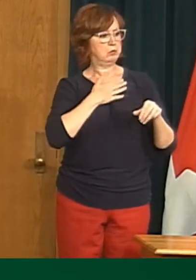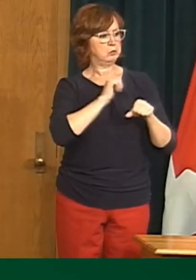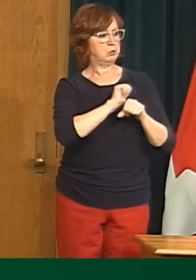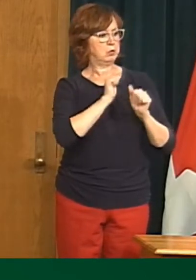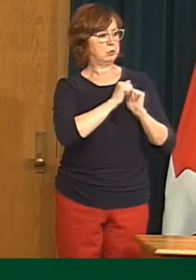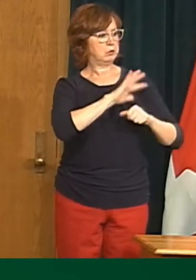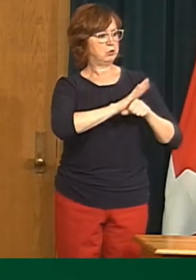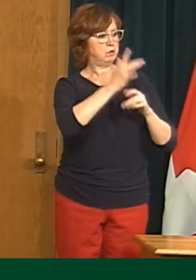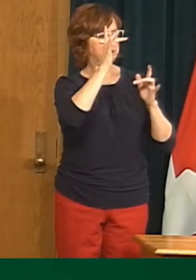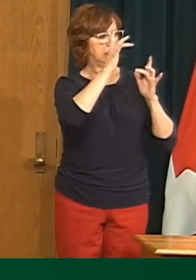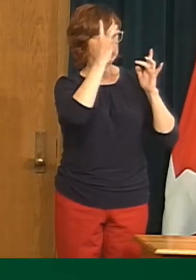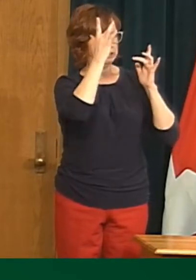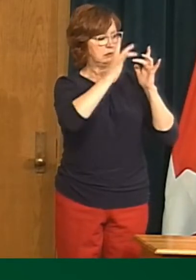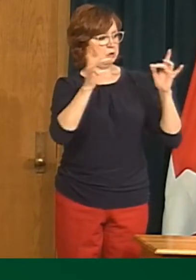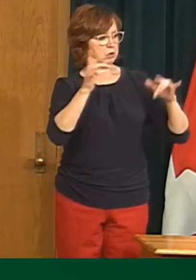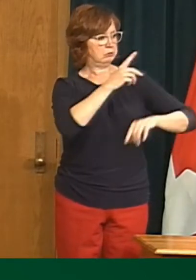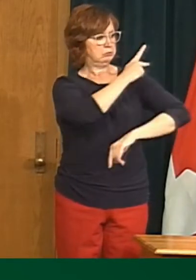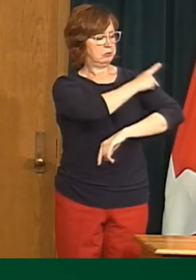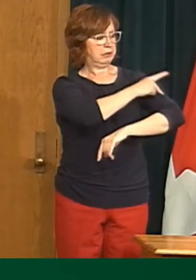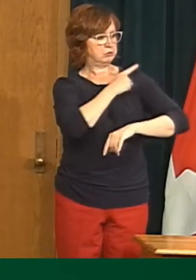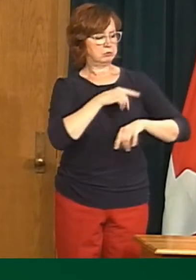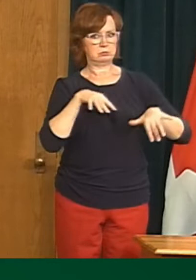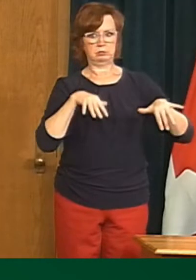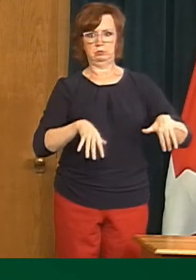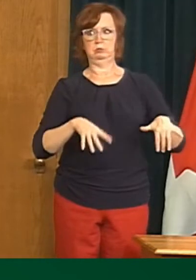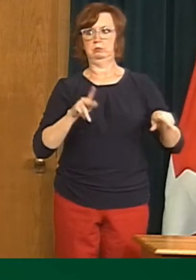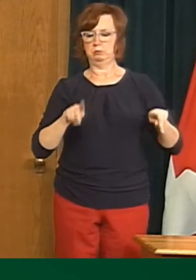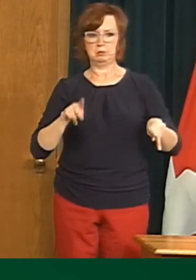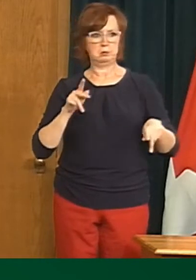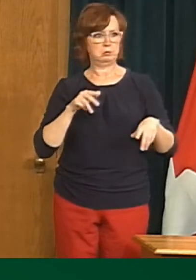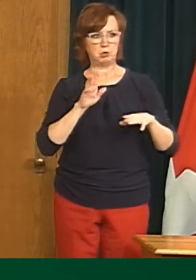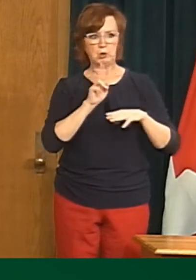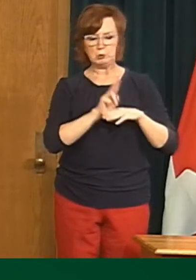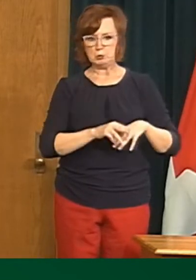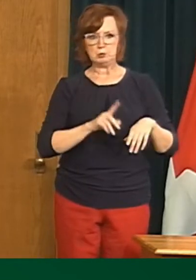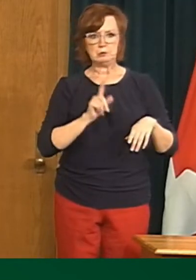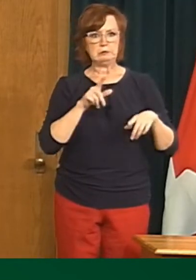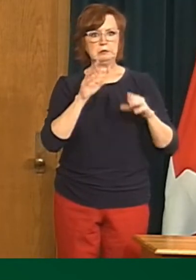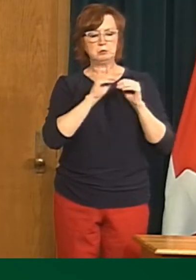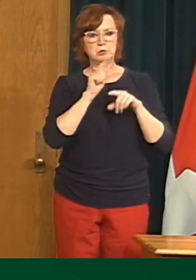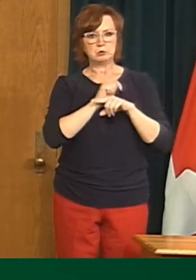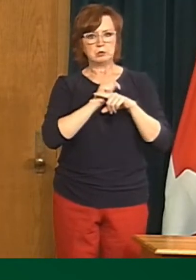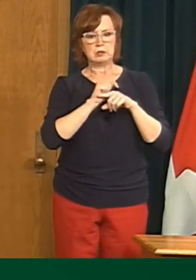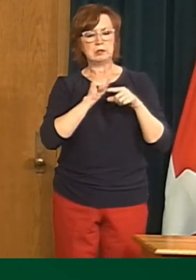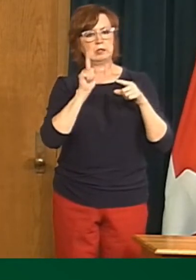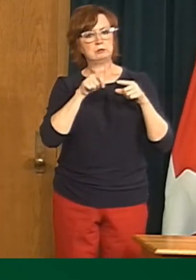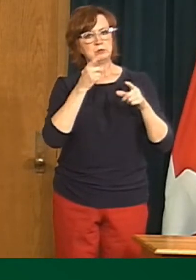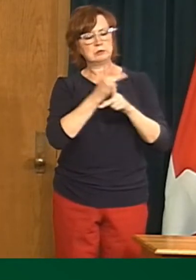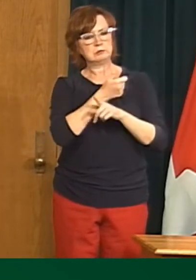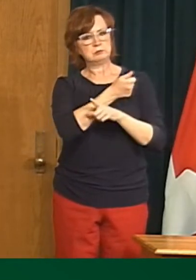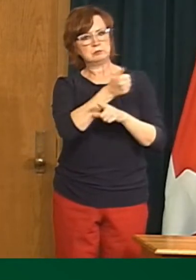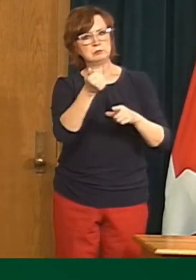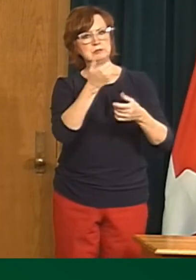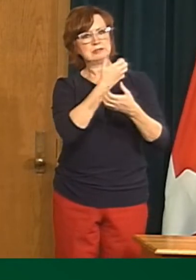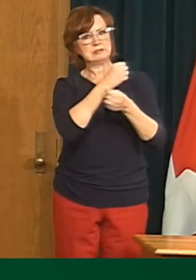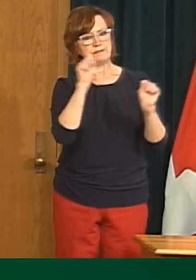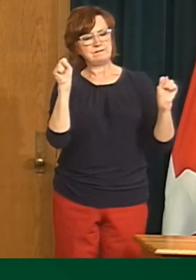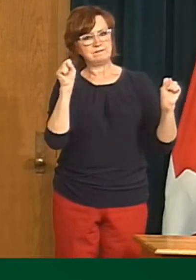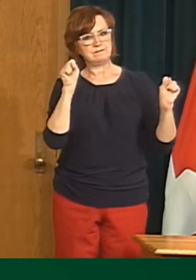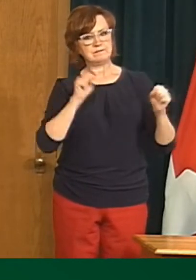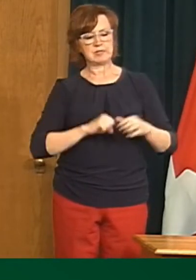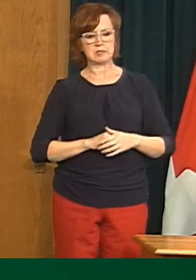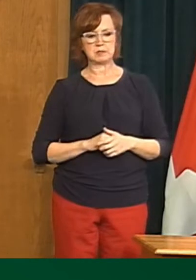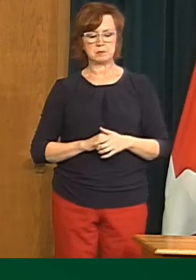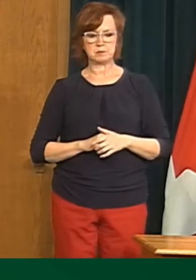weren't. So that safety process has to go through the staff. We have to do that cohorting and make sure that we actually keep those 402 souls in